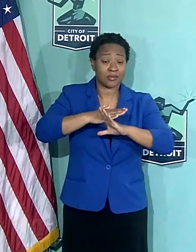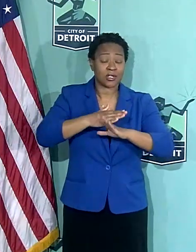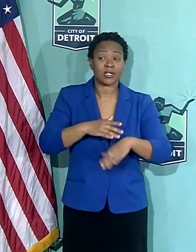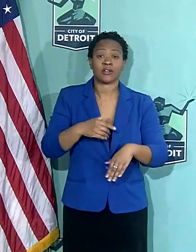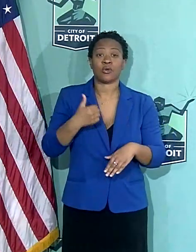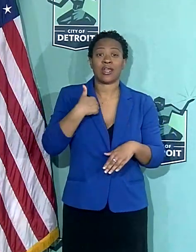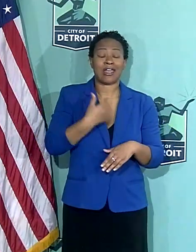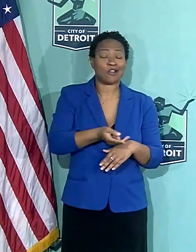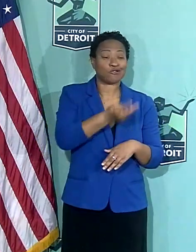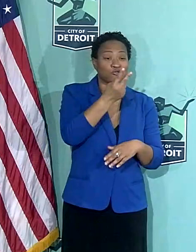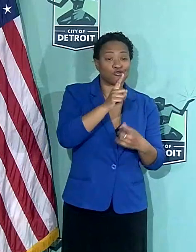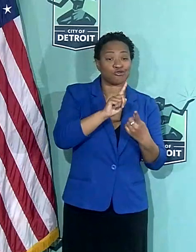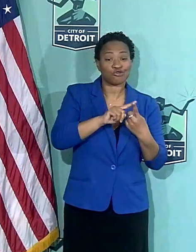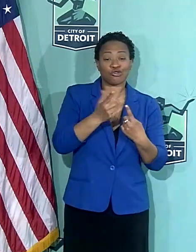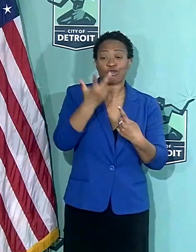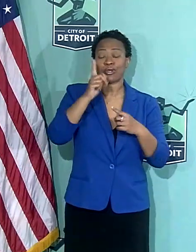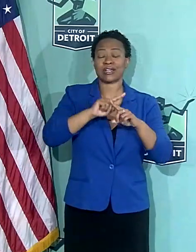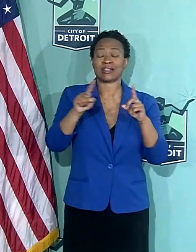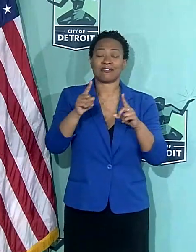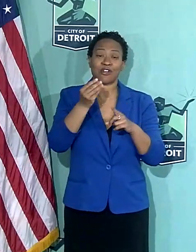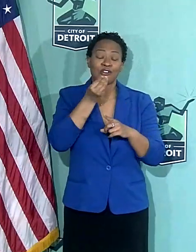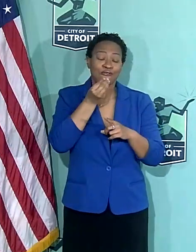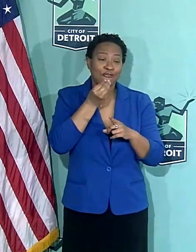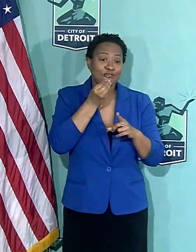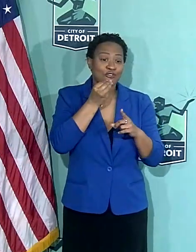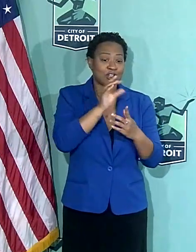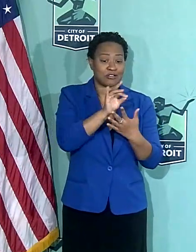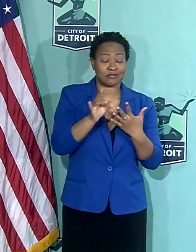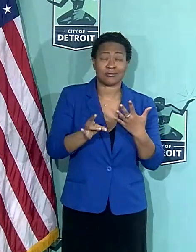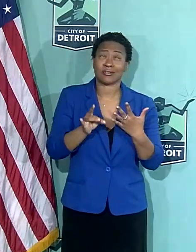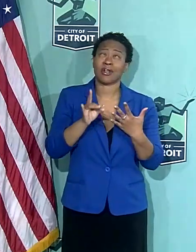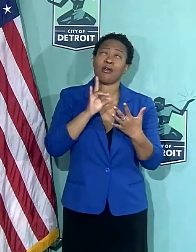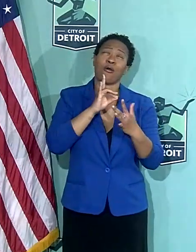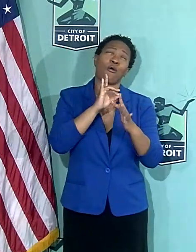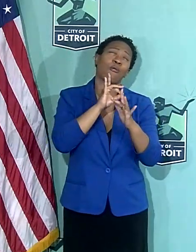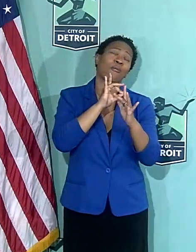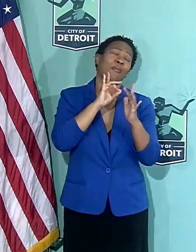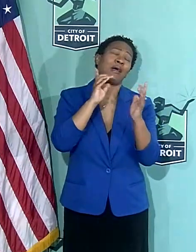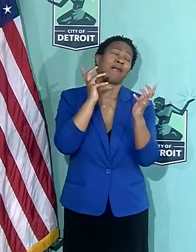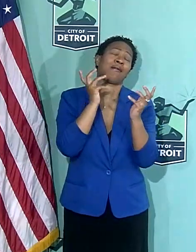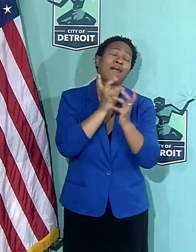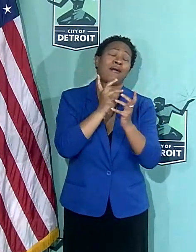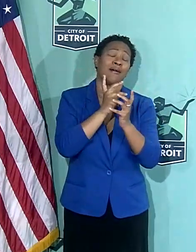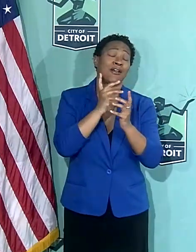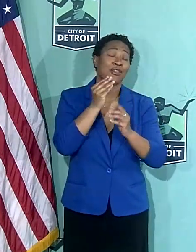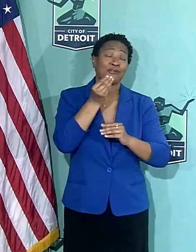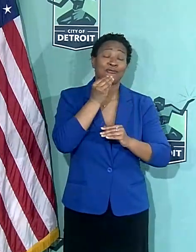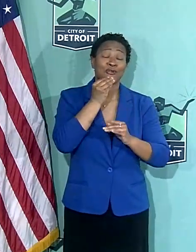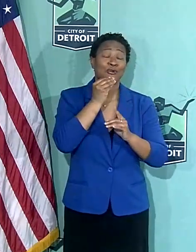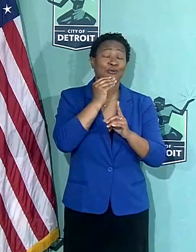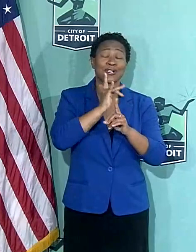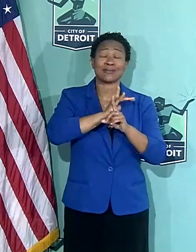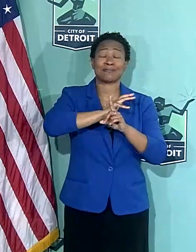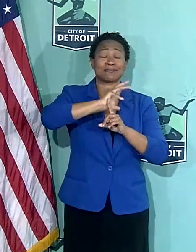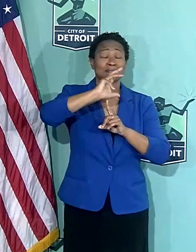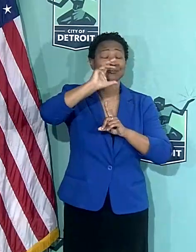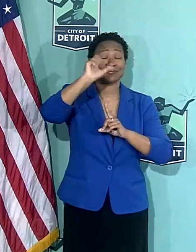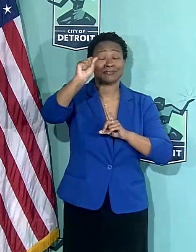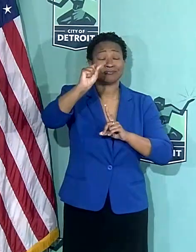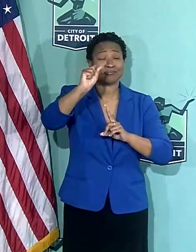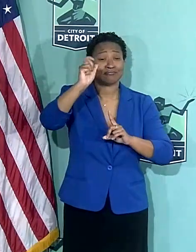3 entree choices, and oh my God, the food was absolutely delicious.